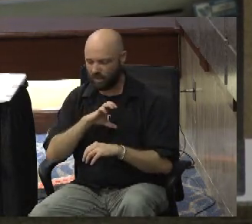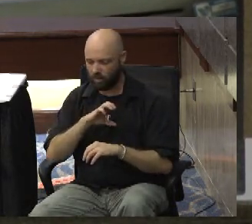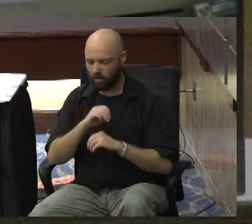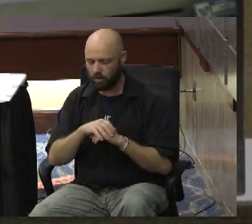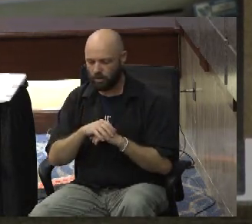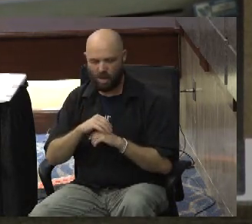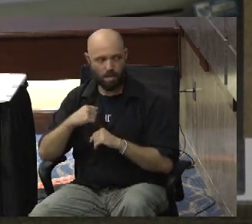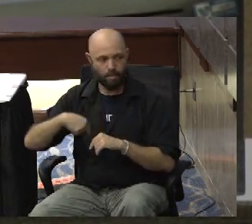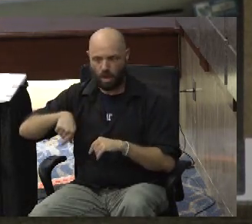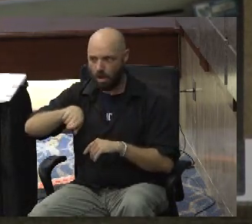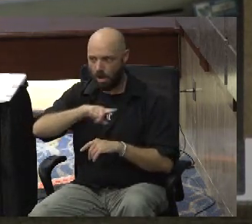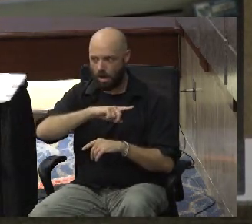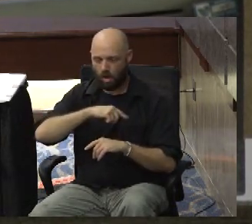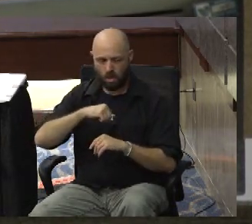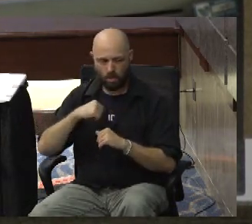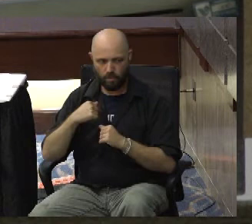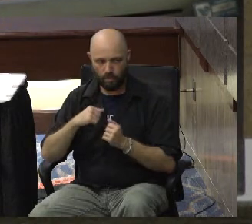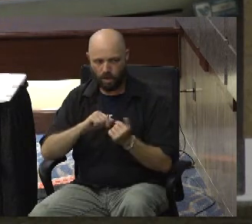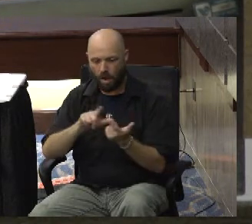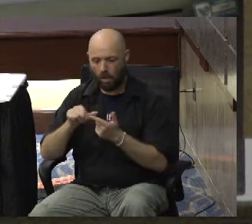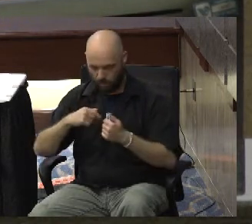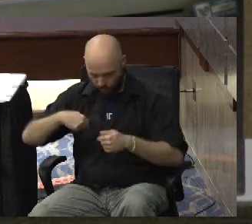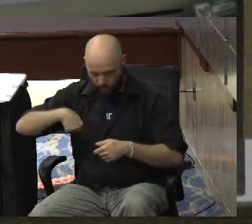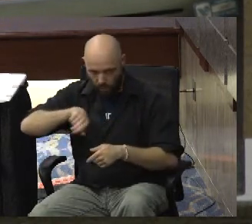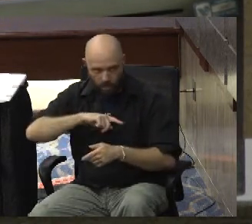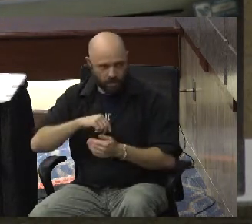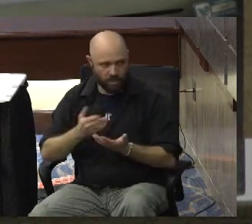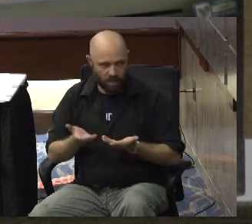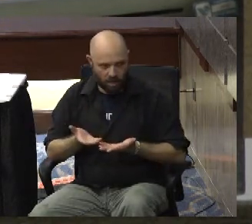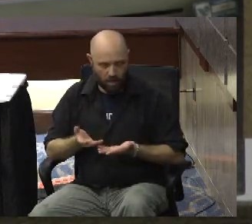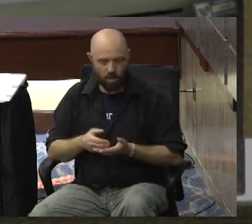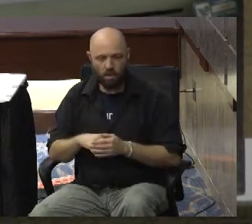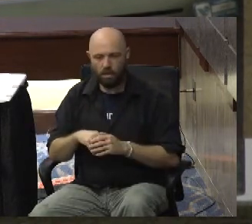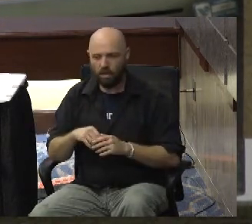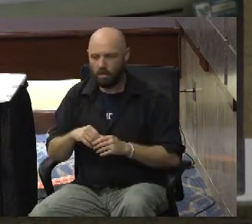this council cares deeply for people in the world around them.